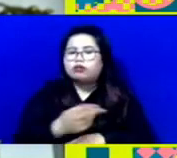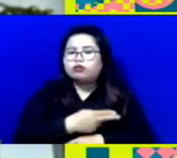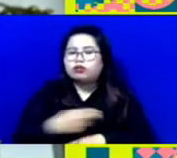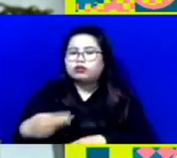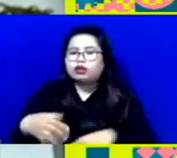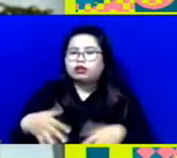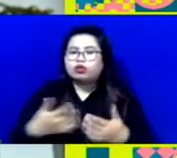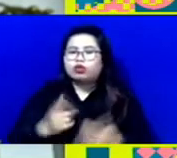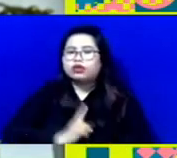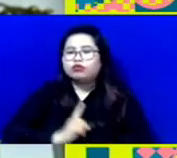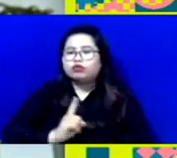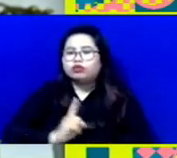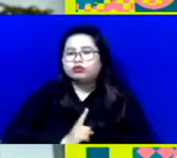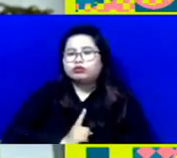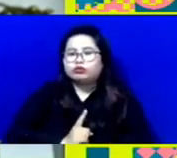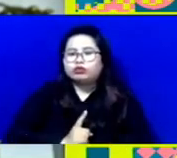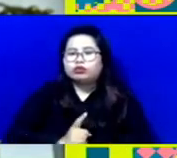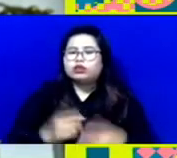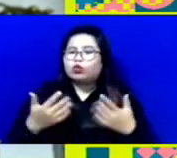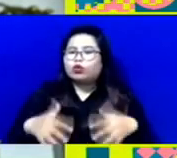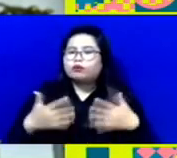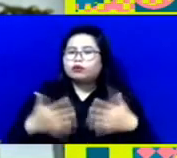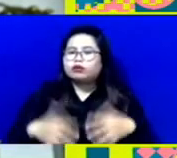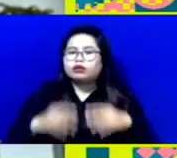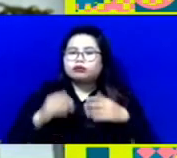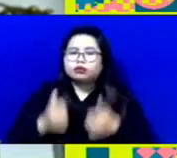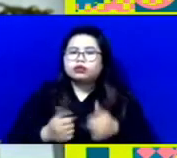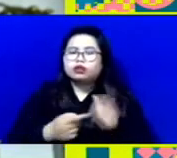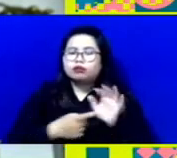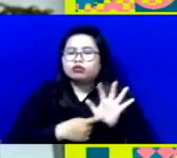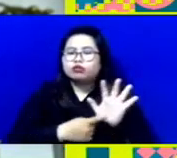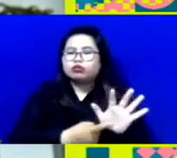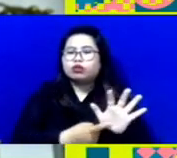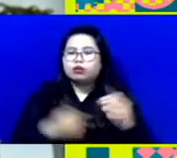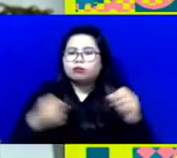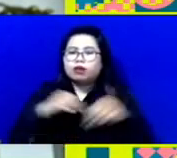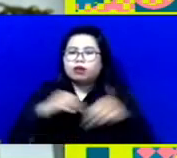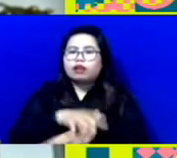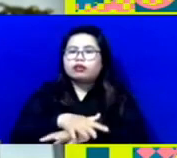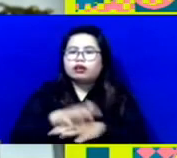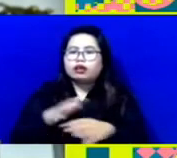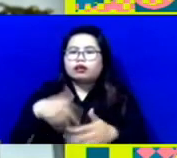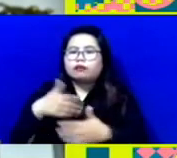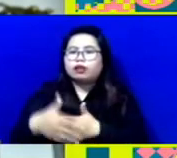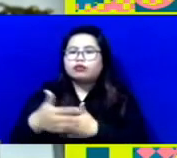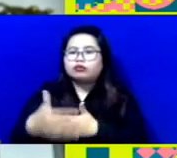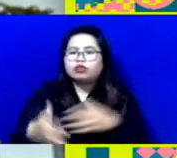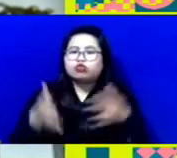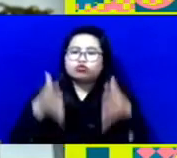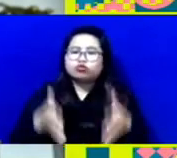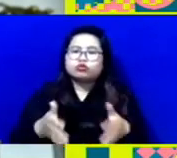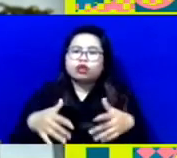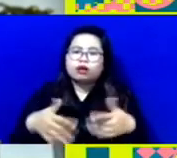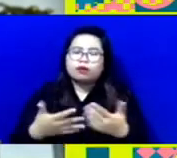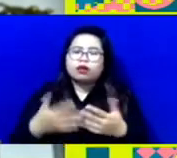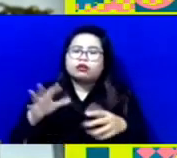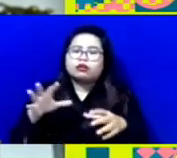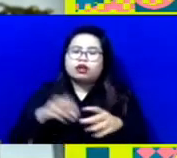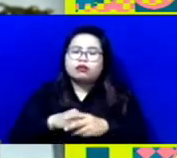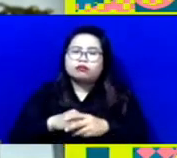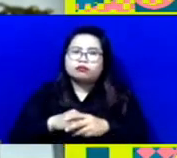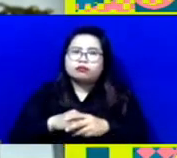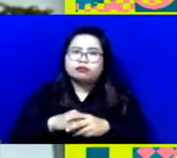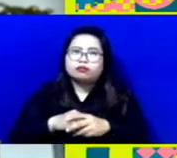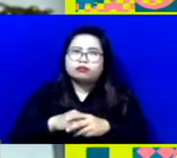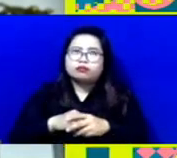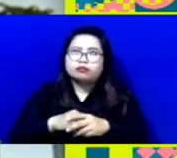in demonstrating their sustainability practices, especially in the field of women empowerment, water sanitation, and